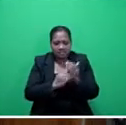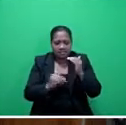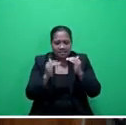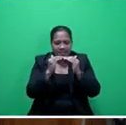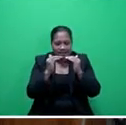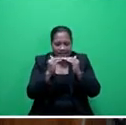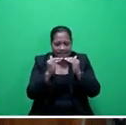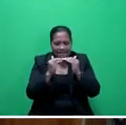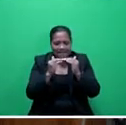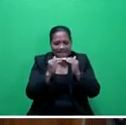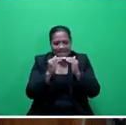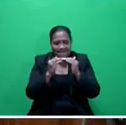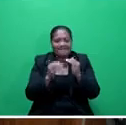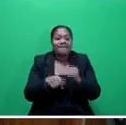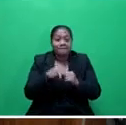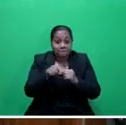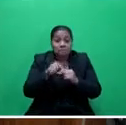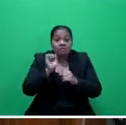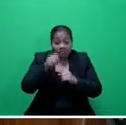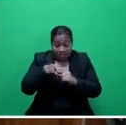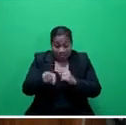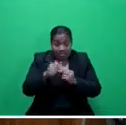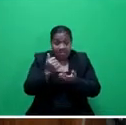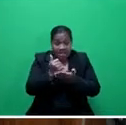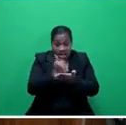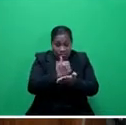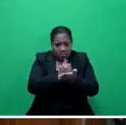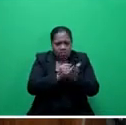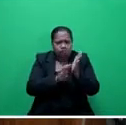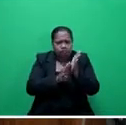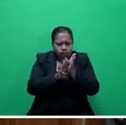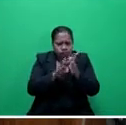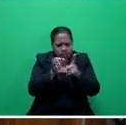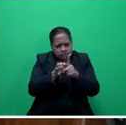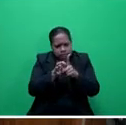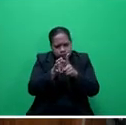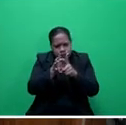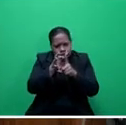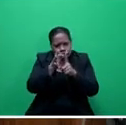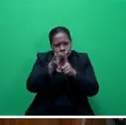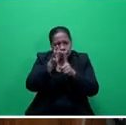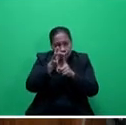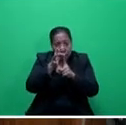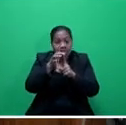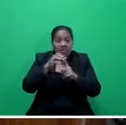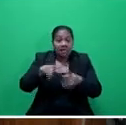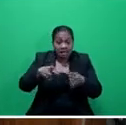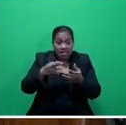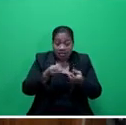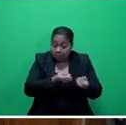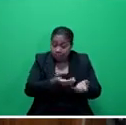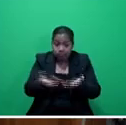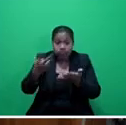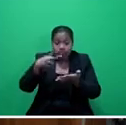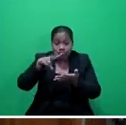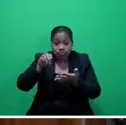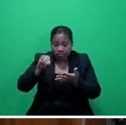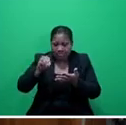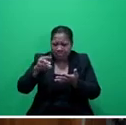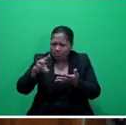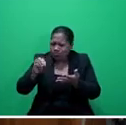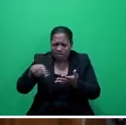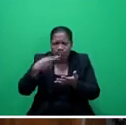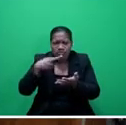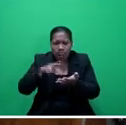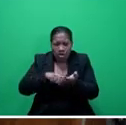Fiji financial standards are improving, and the recent release of the 2018 audit report reads well as compared to many